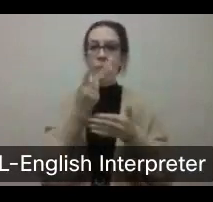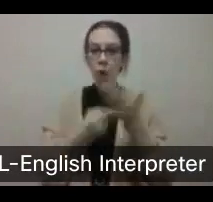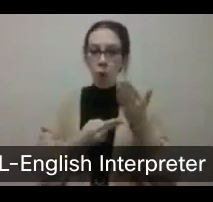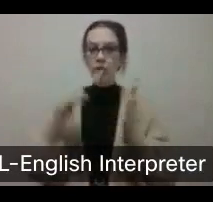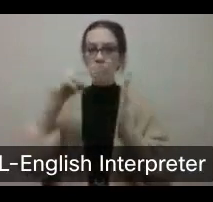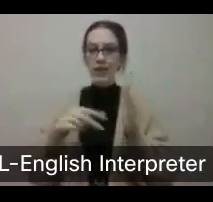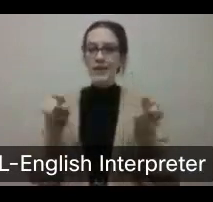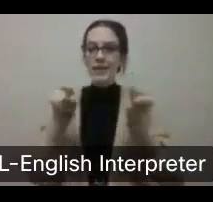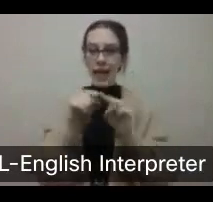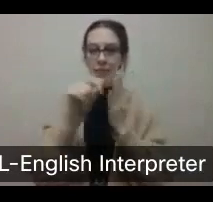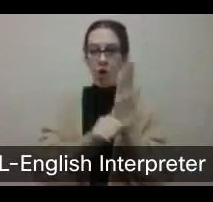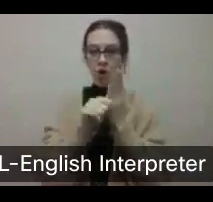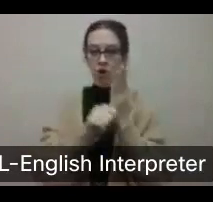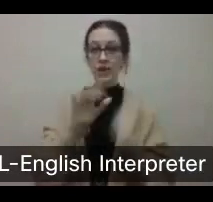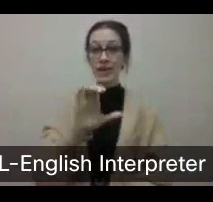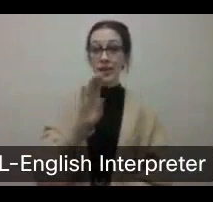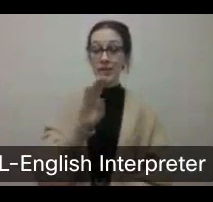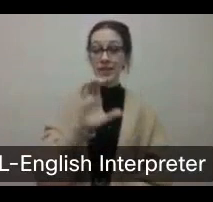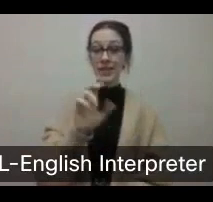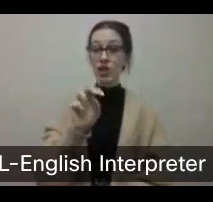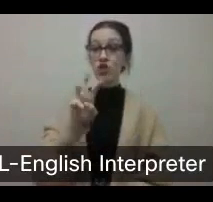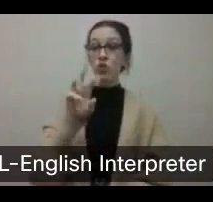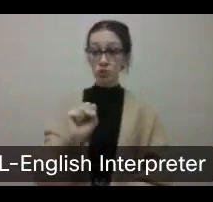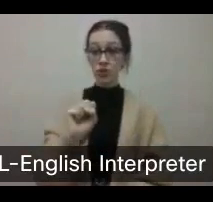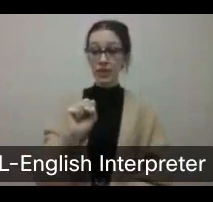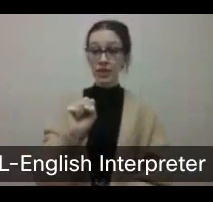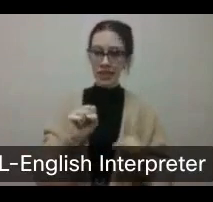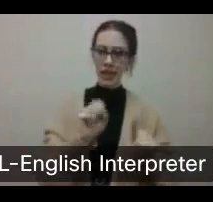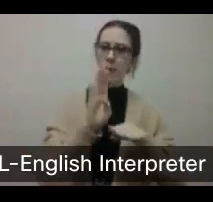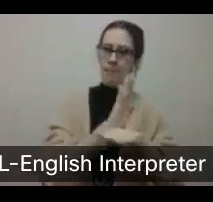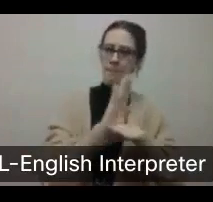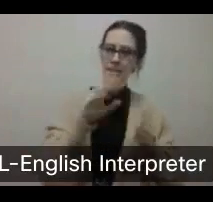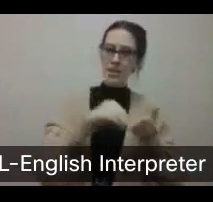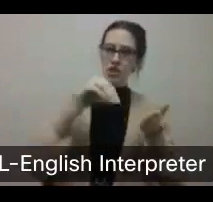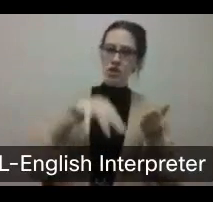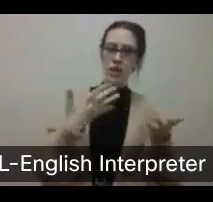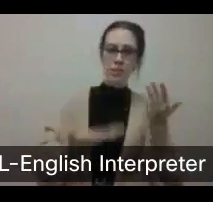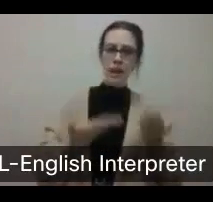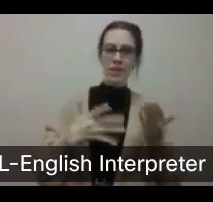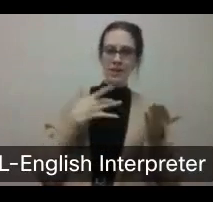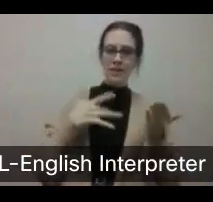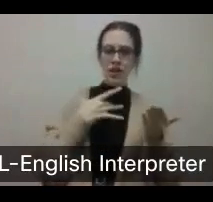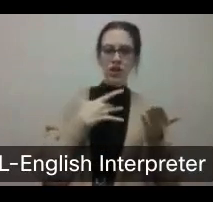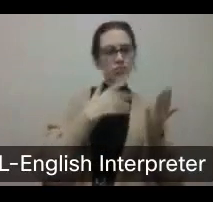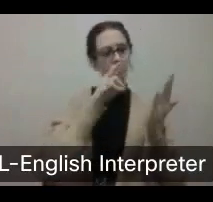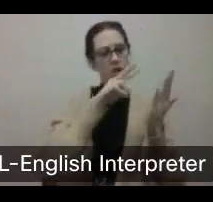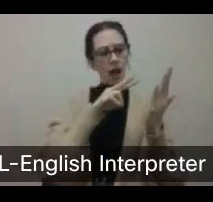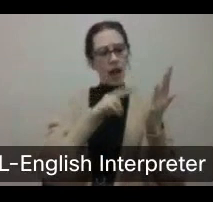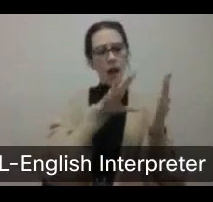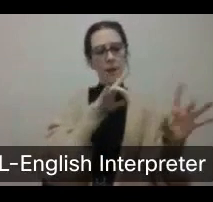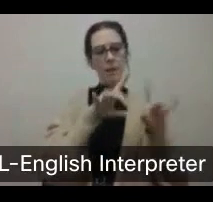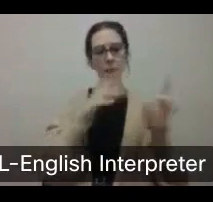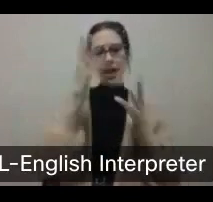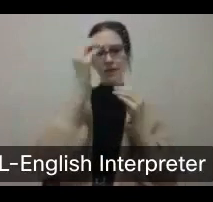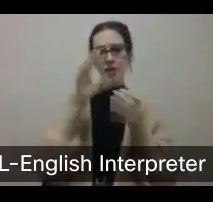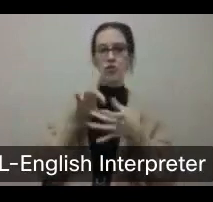business admin student may be thinking more about how the election will impact business owners in Manitoba. And so that student may